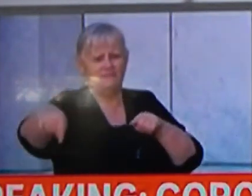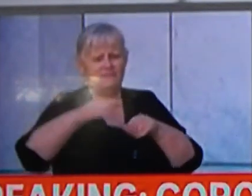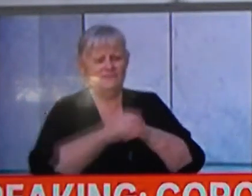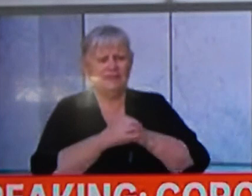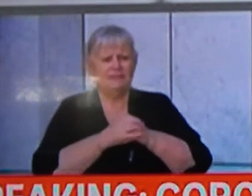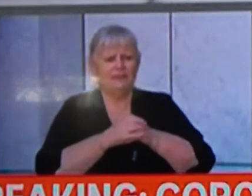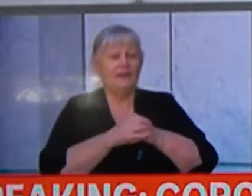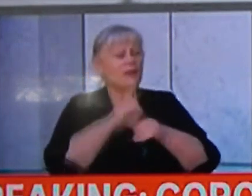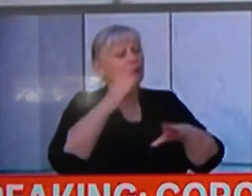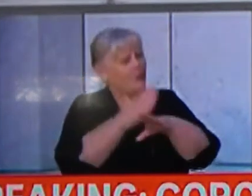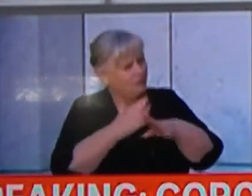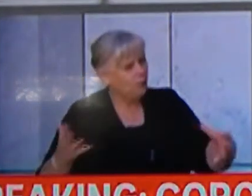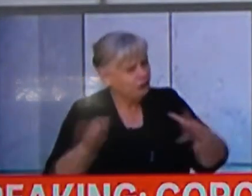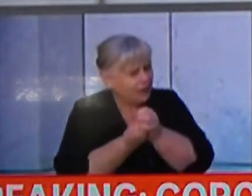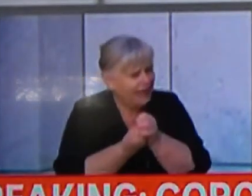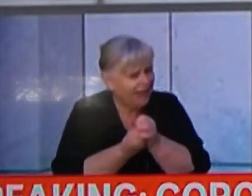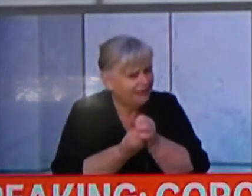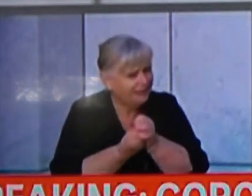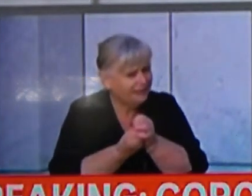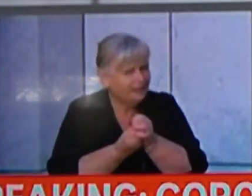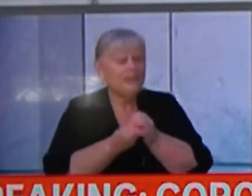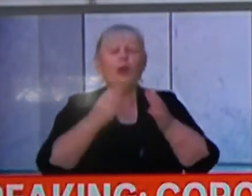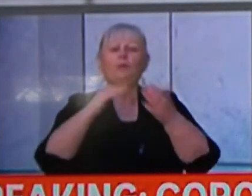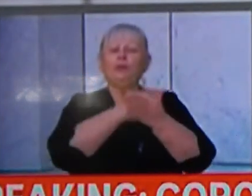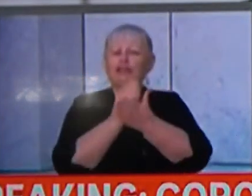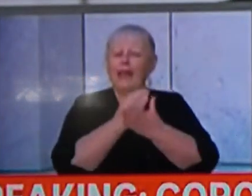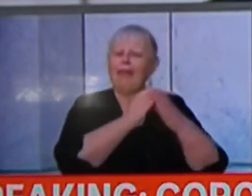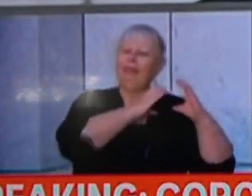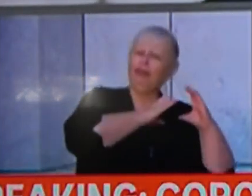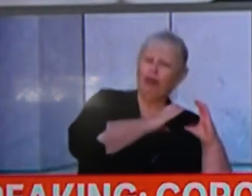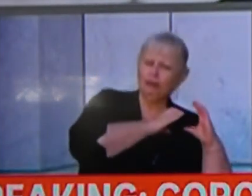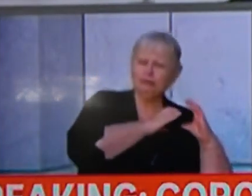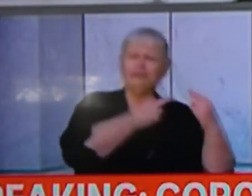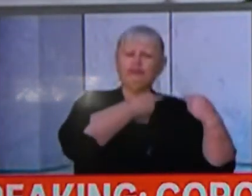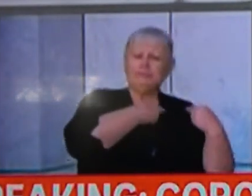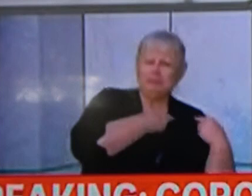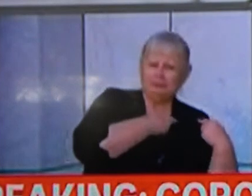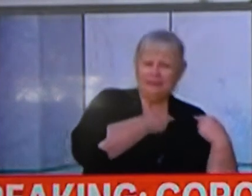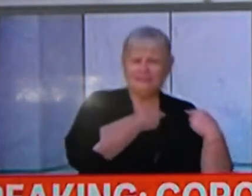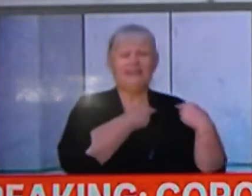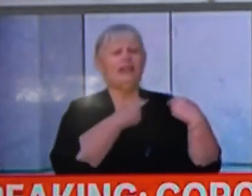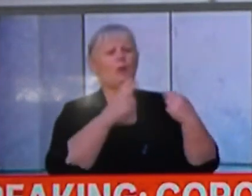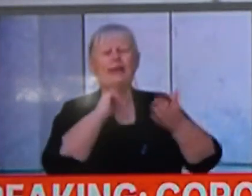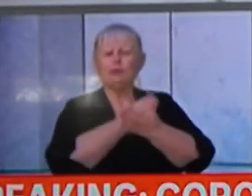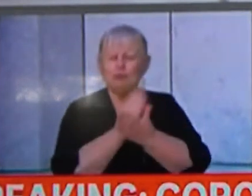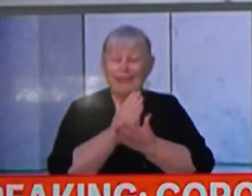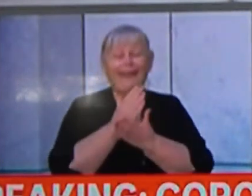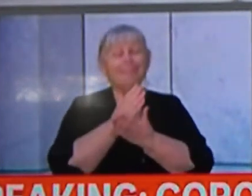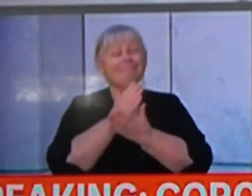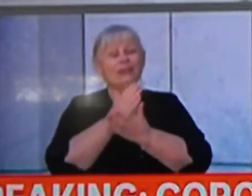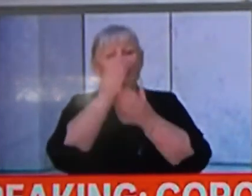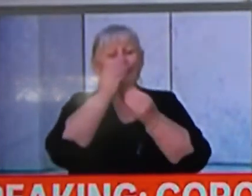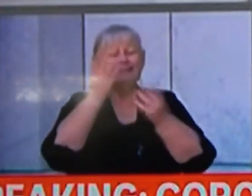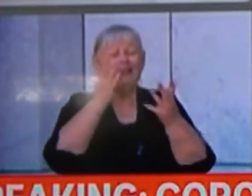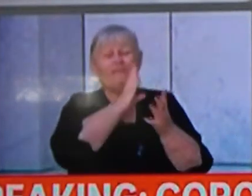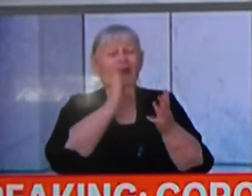The more we work together, the more we share the load, the more we share the sacrifice, the